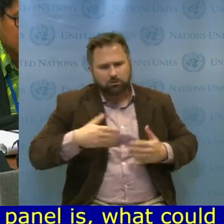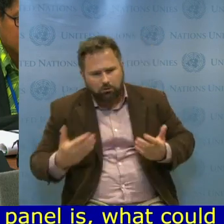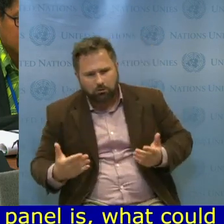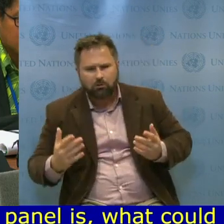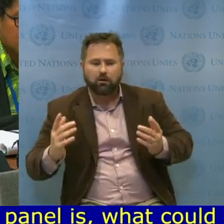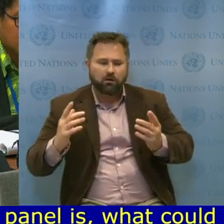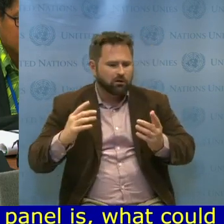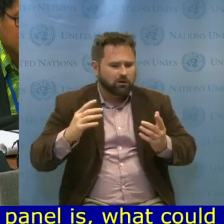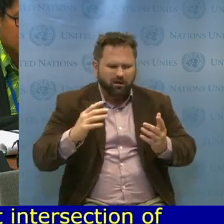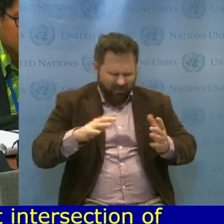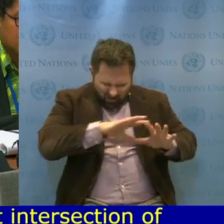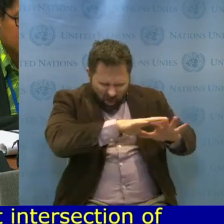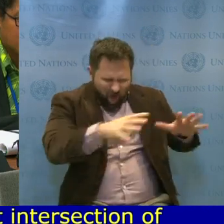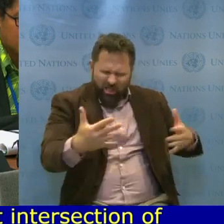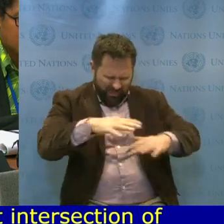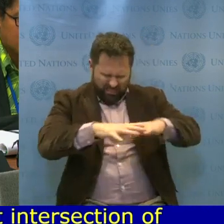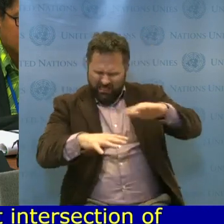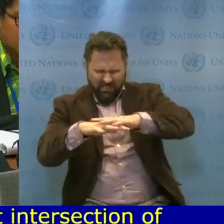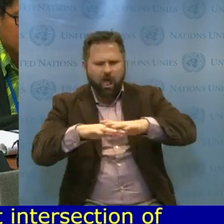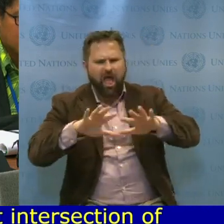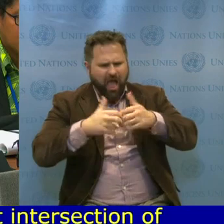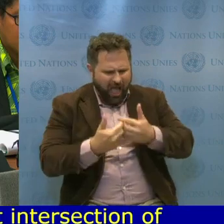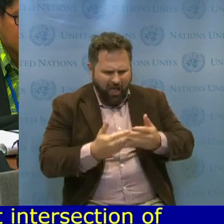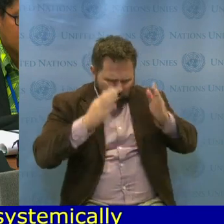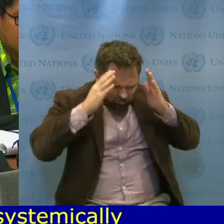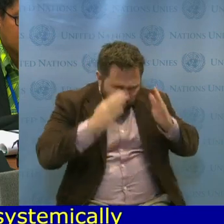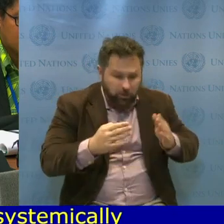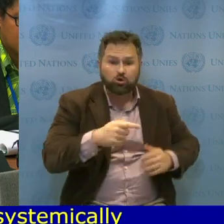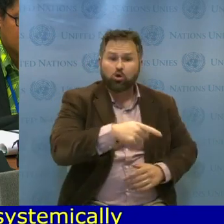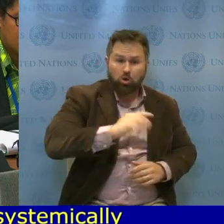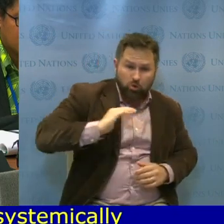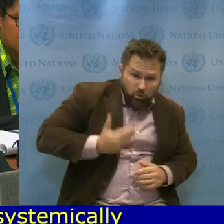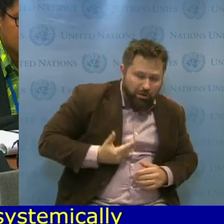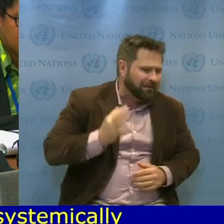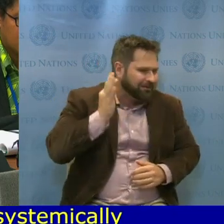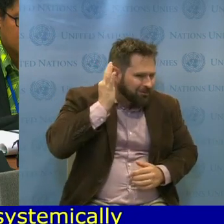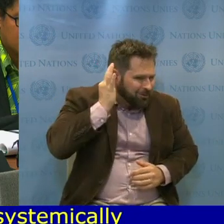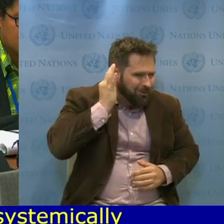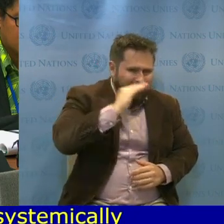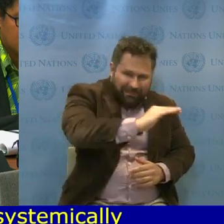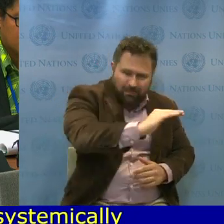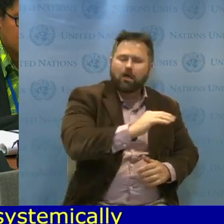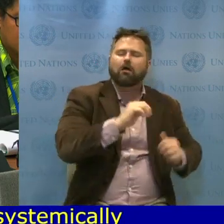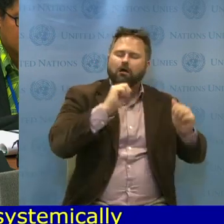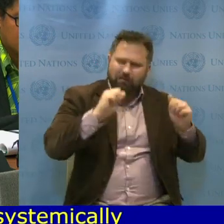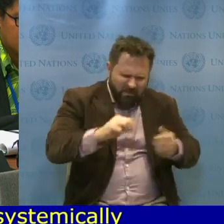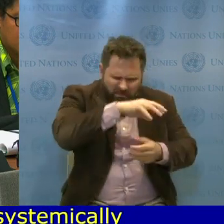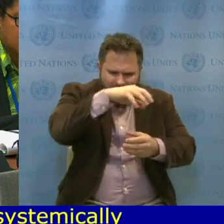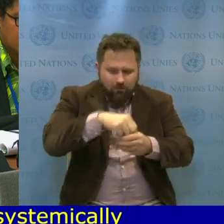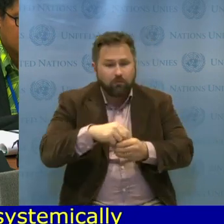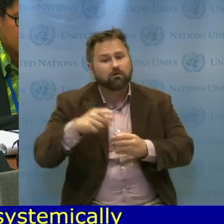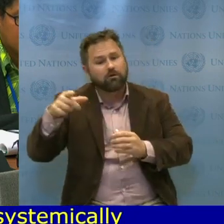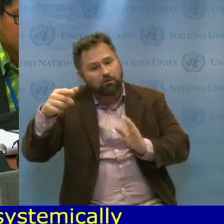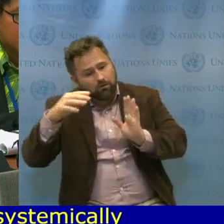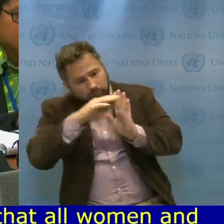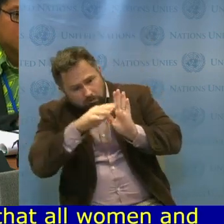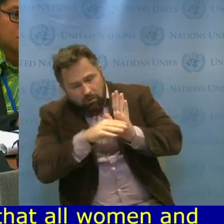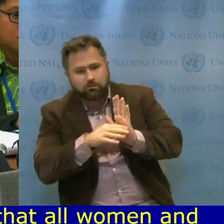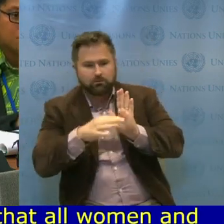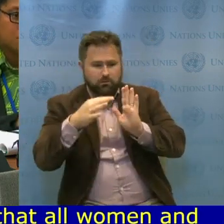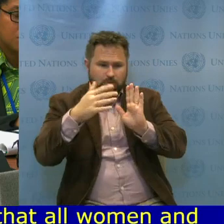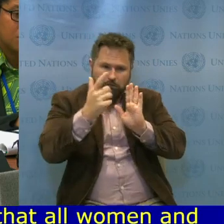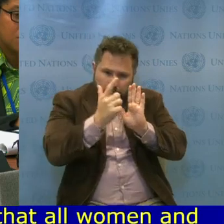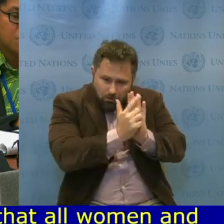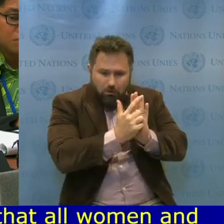and girls are fully included into sexual and reproductive health-related legislations, policy, and services? Thank you very